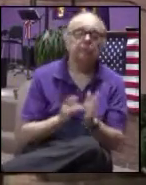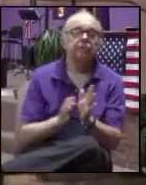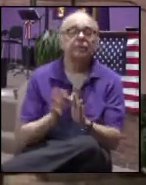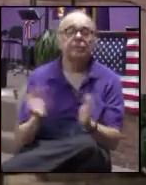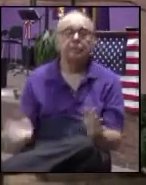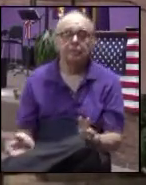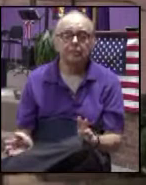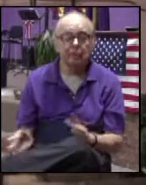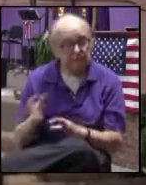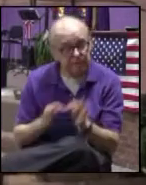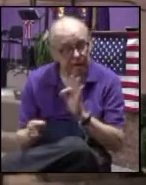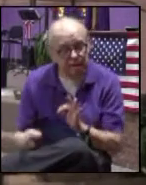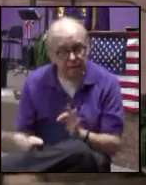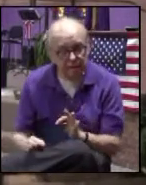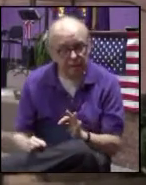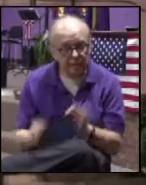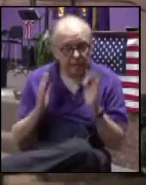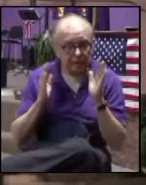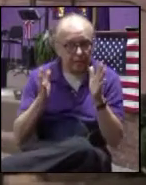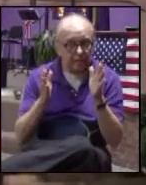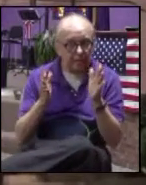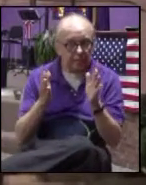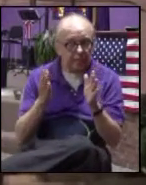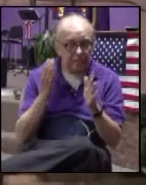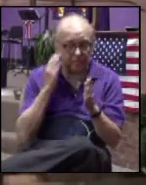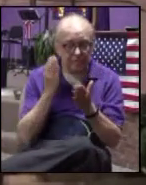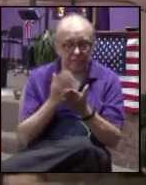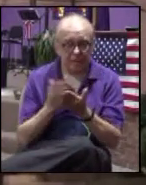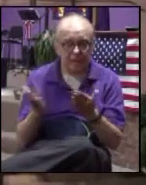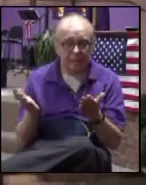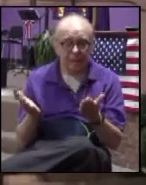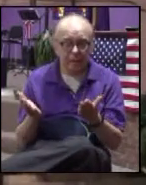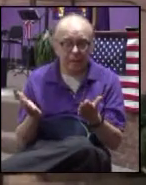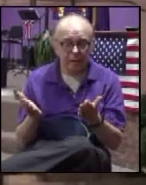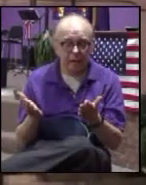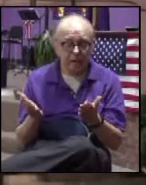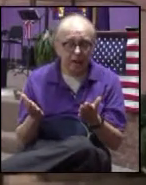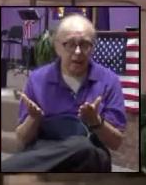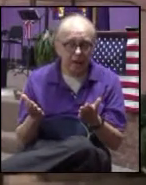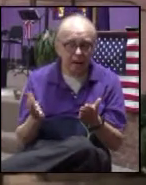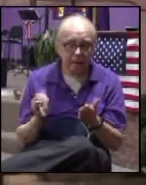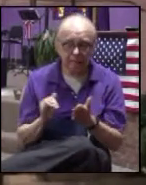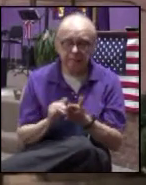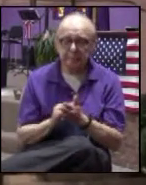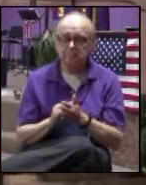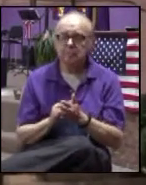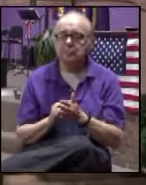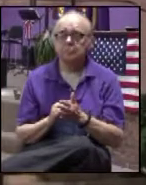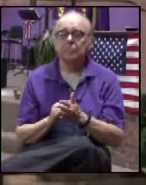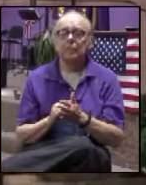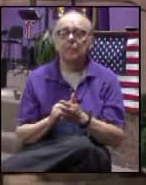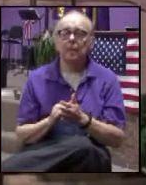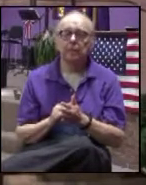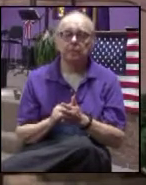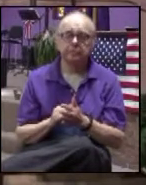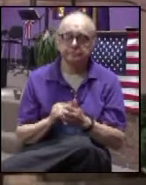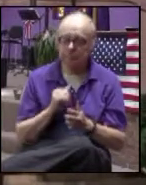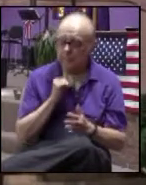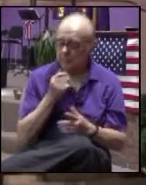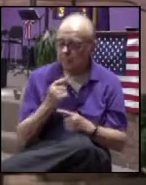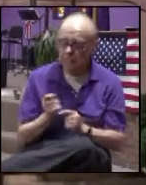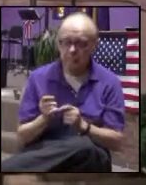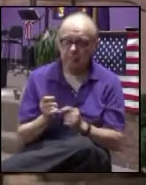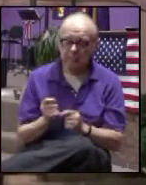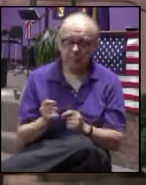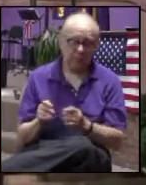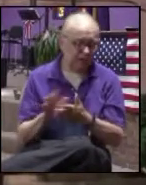Jesus. Listen, I want you to know something, and that is this. I'm not trying to